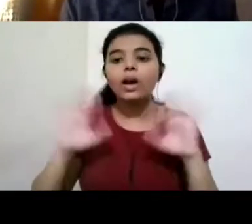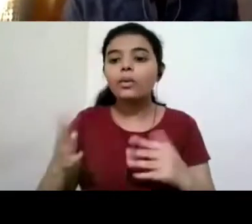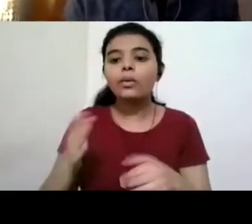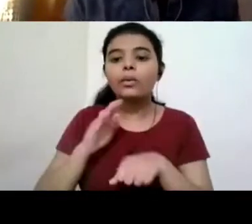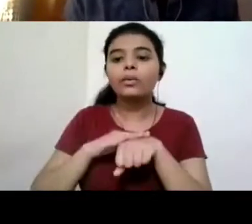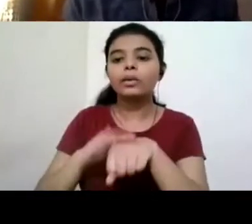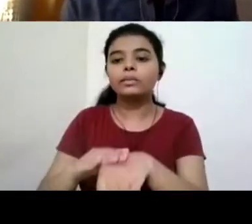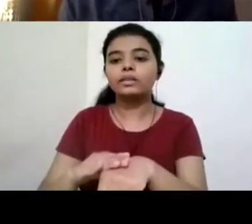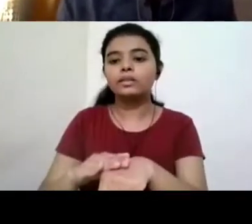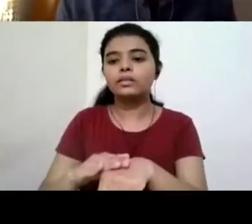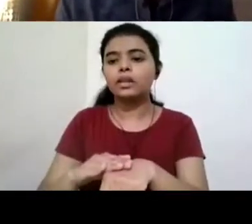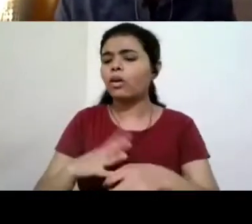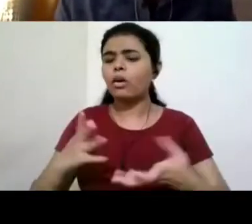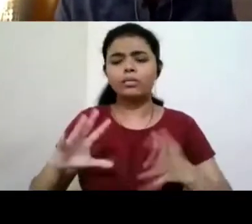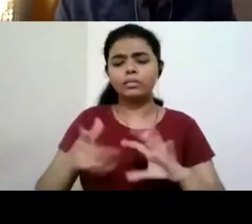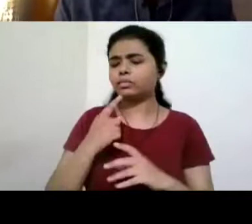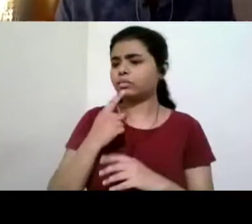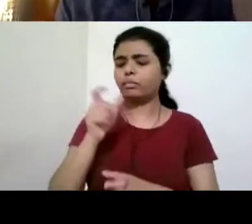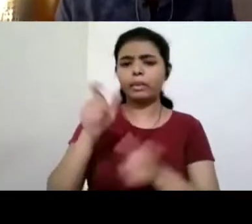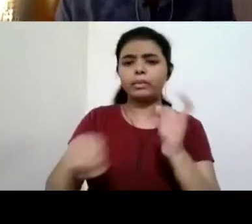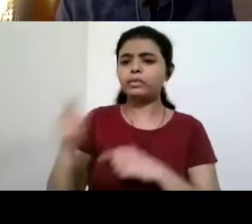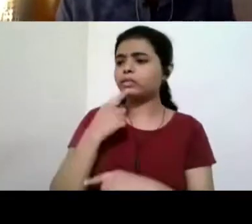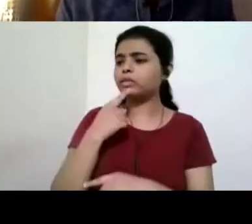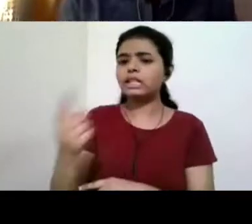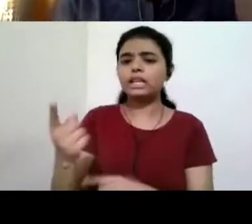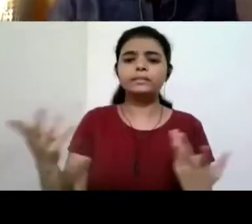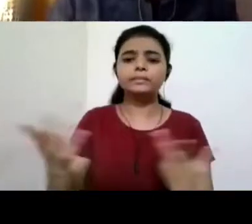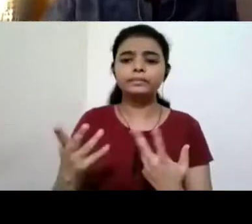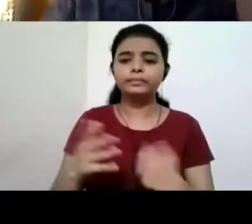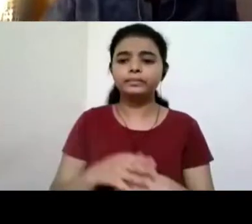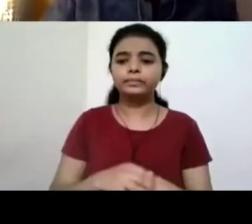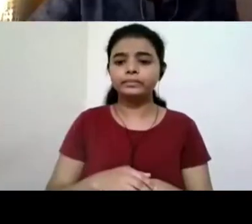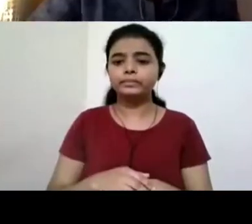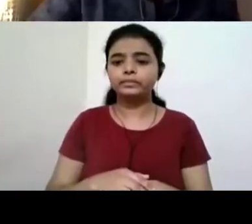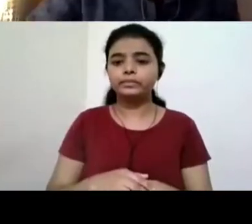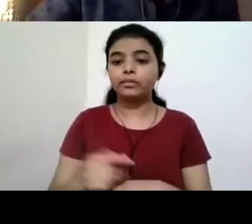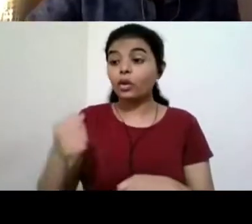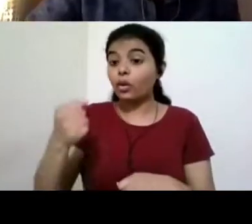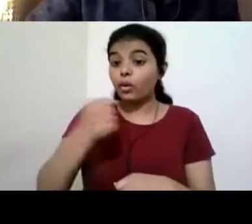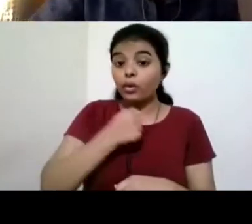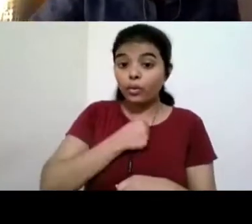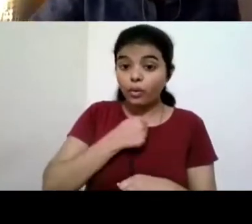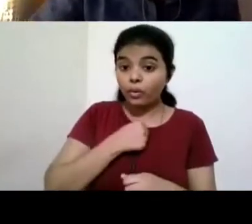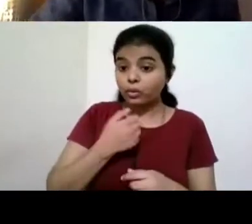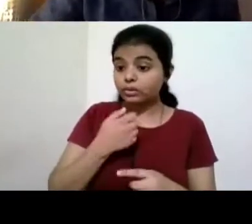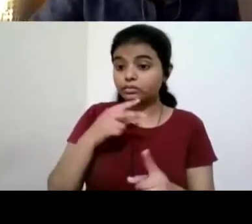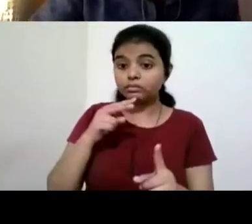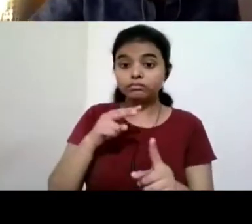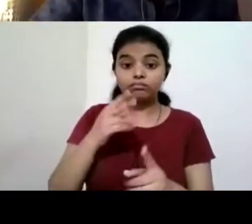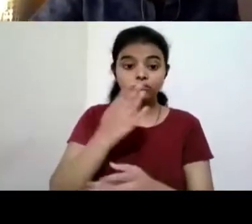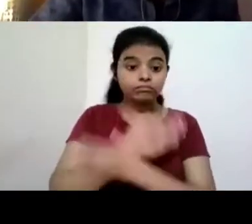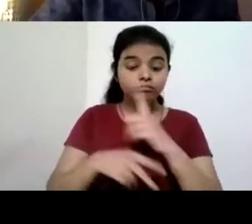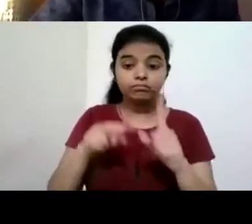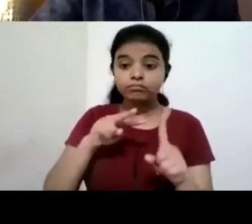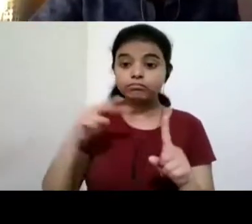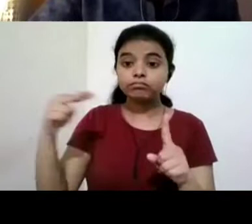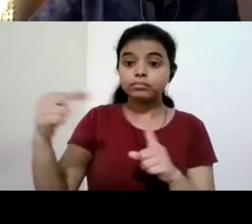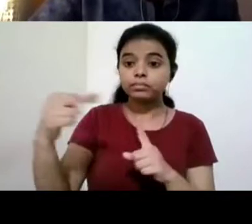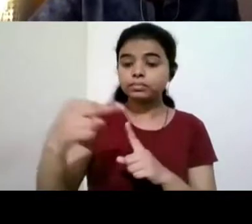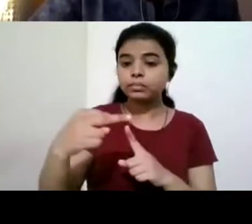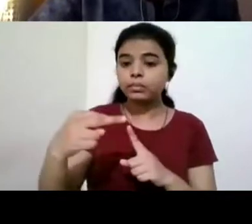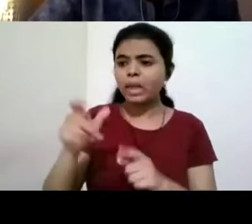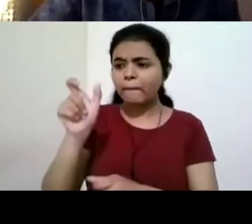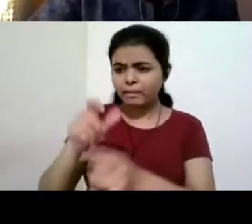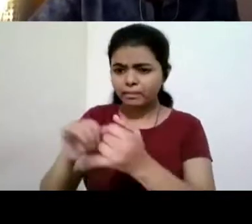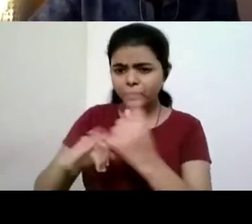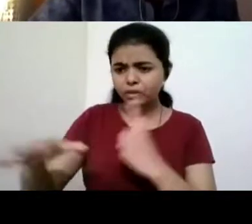turning around and telling people, you cannot let your perception of the condition dictate how we are to look at